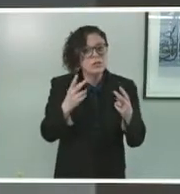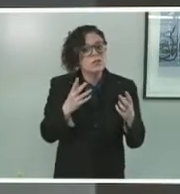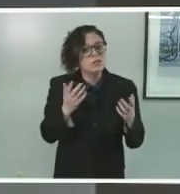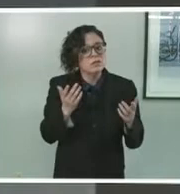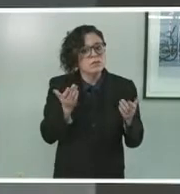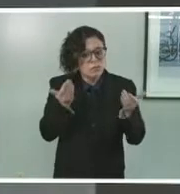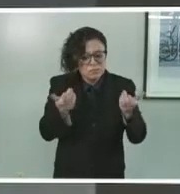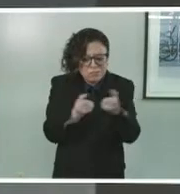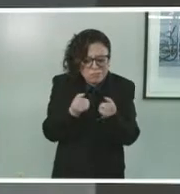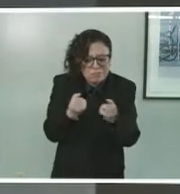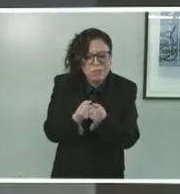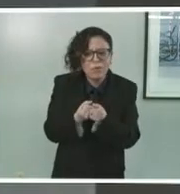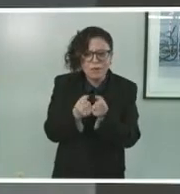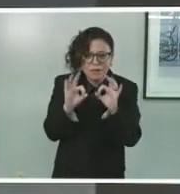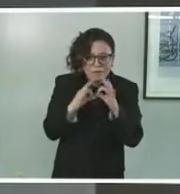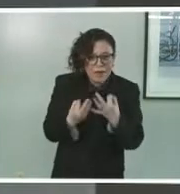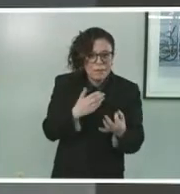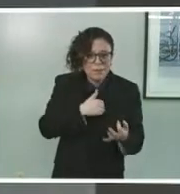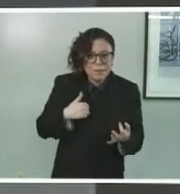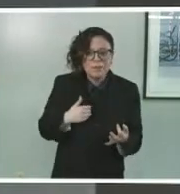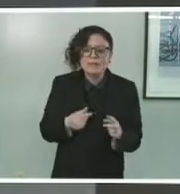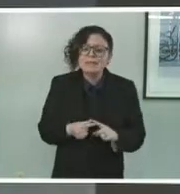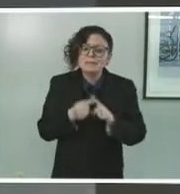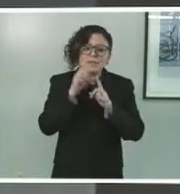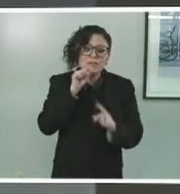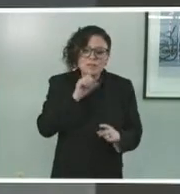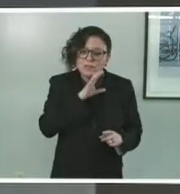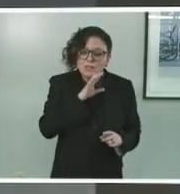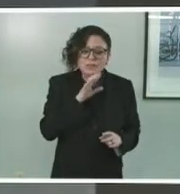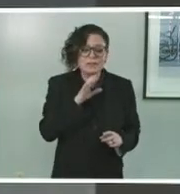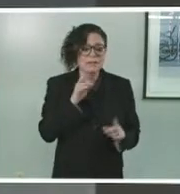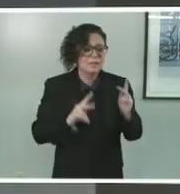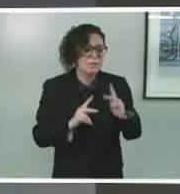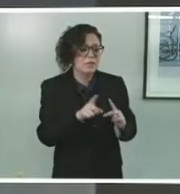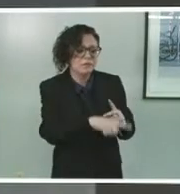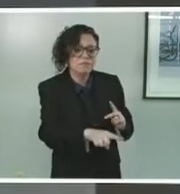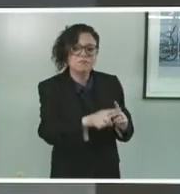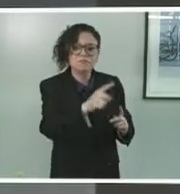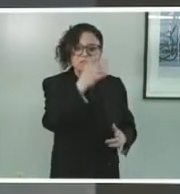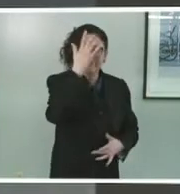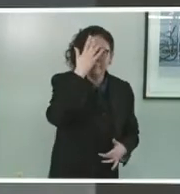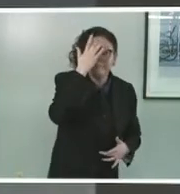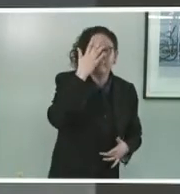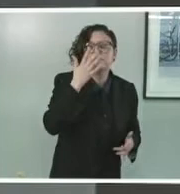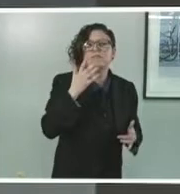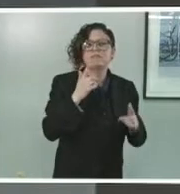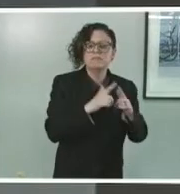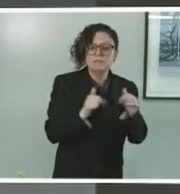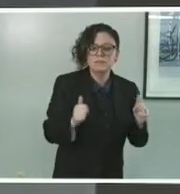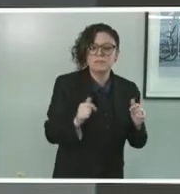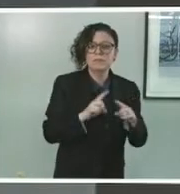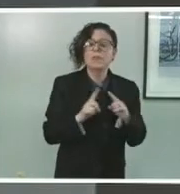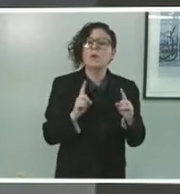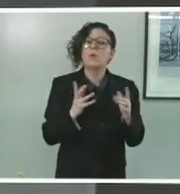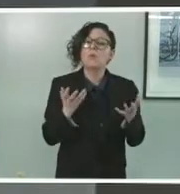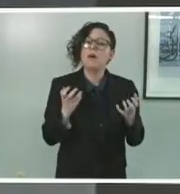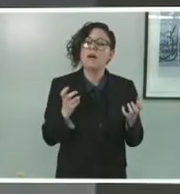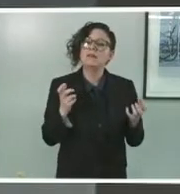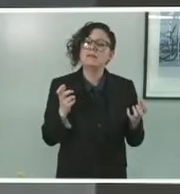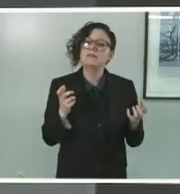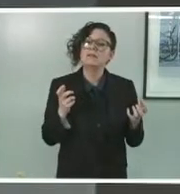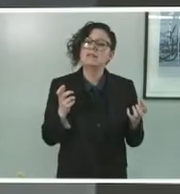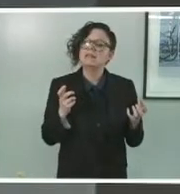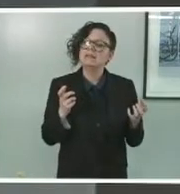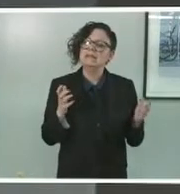the elderly, the people that are ill. What we're going to try and discourage is celebrations. What we're going to